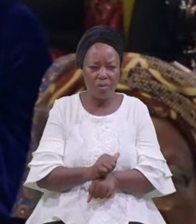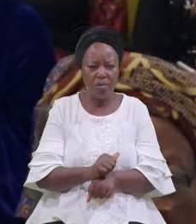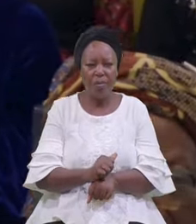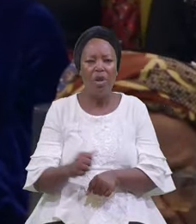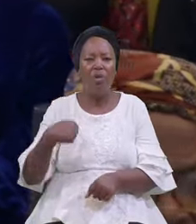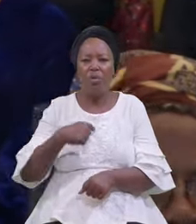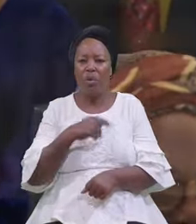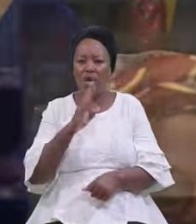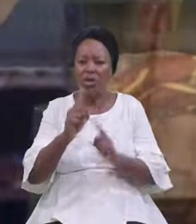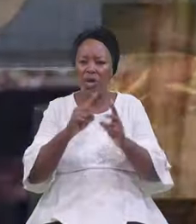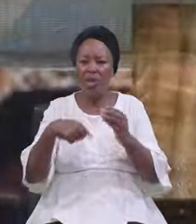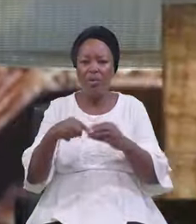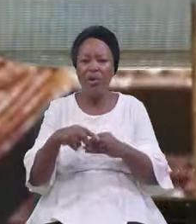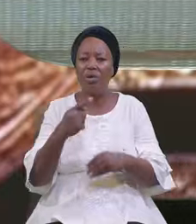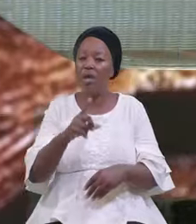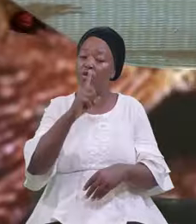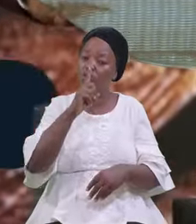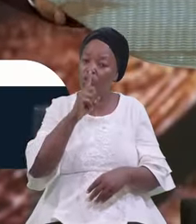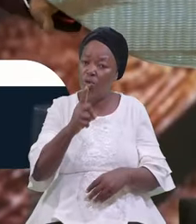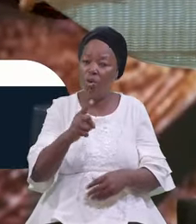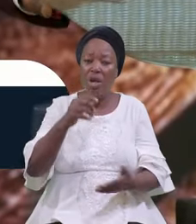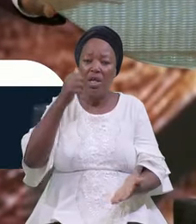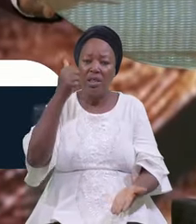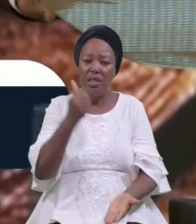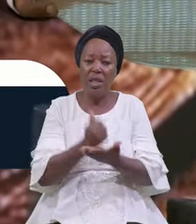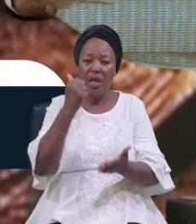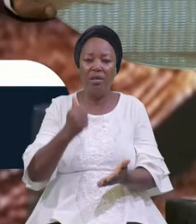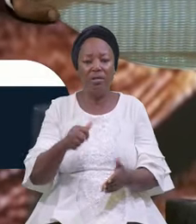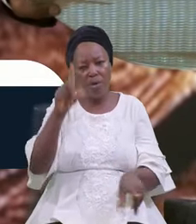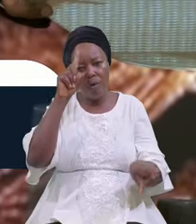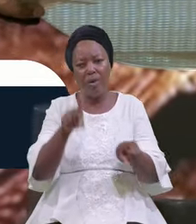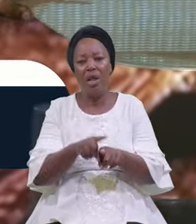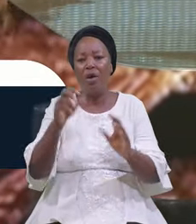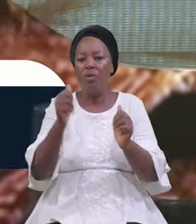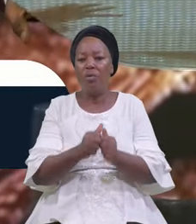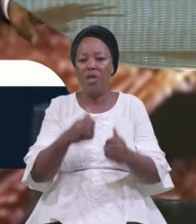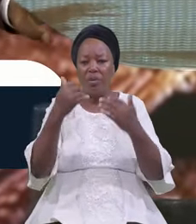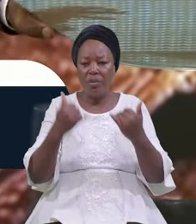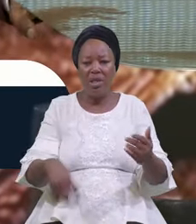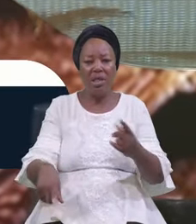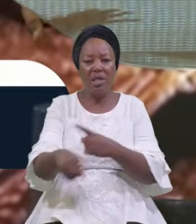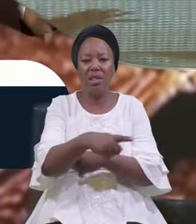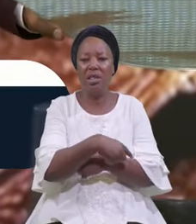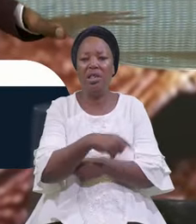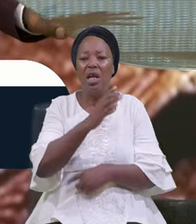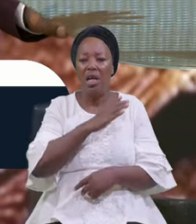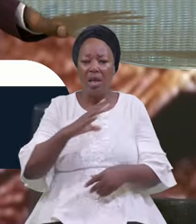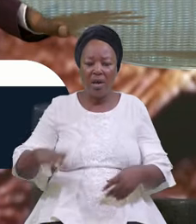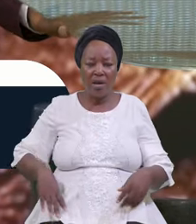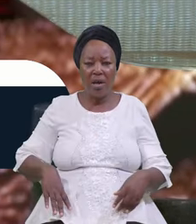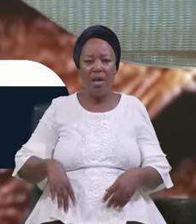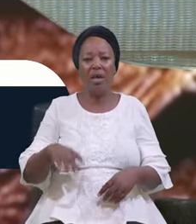the sure sealed covenant. We're present day